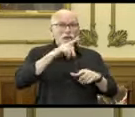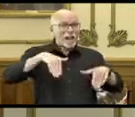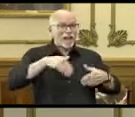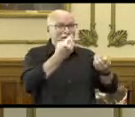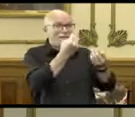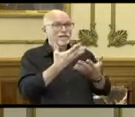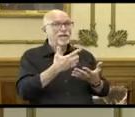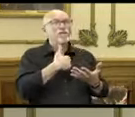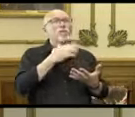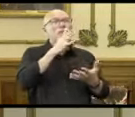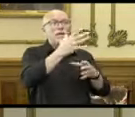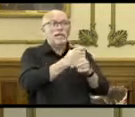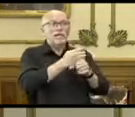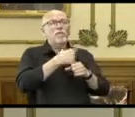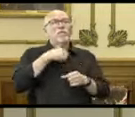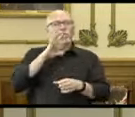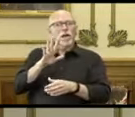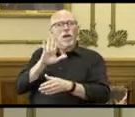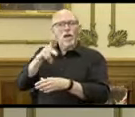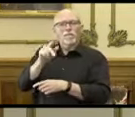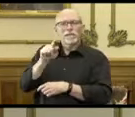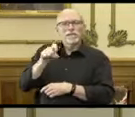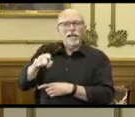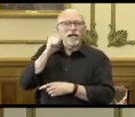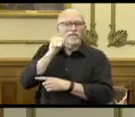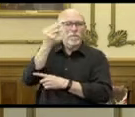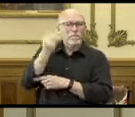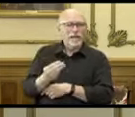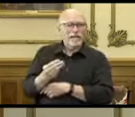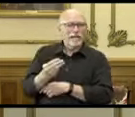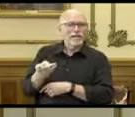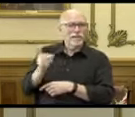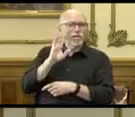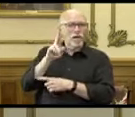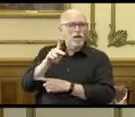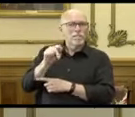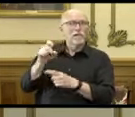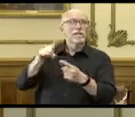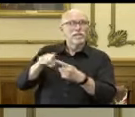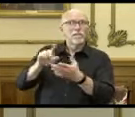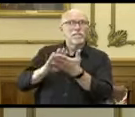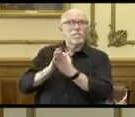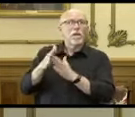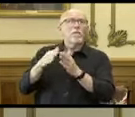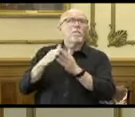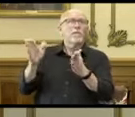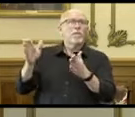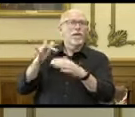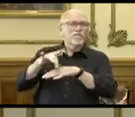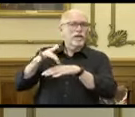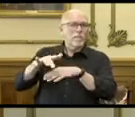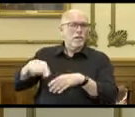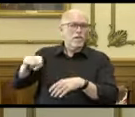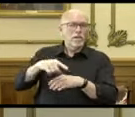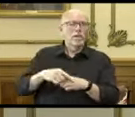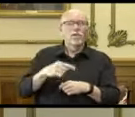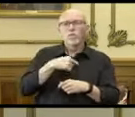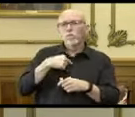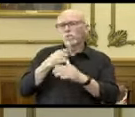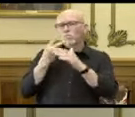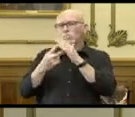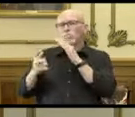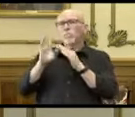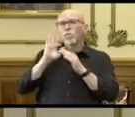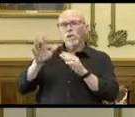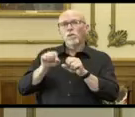provide an update to this historical file each Monday until the dashboard is publicly available. We anticipate the